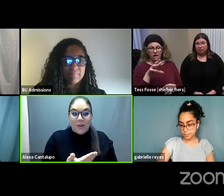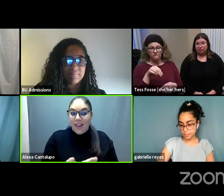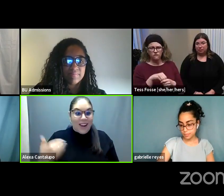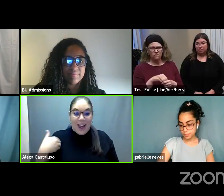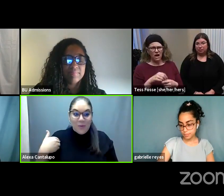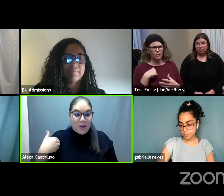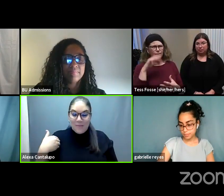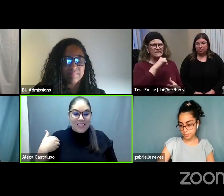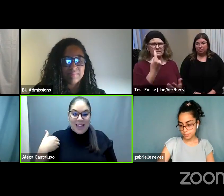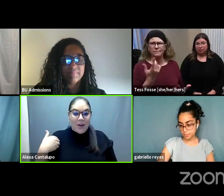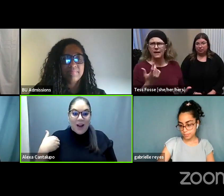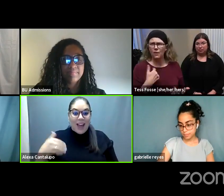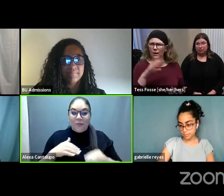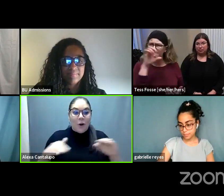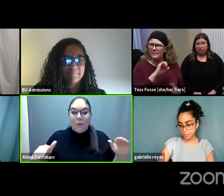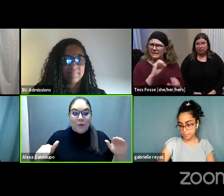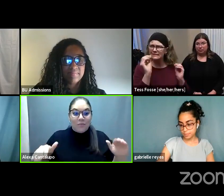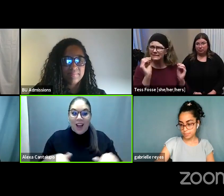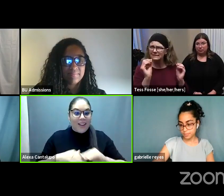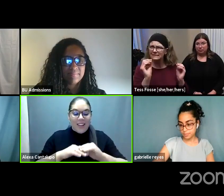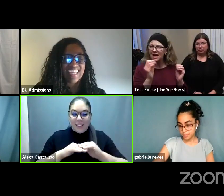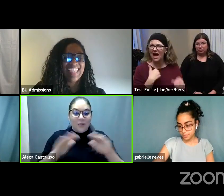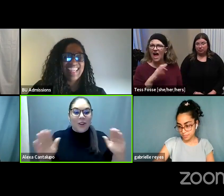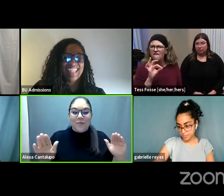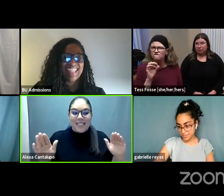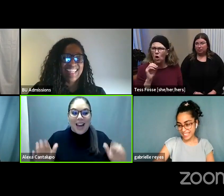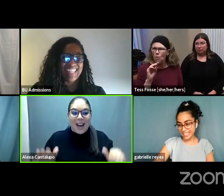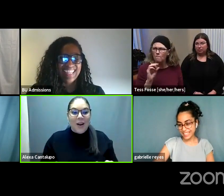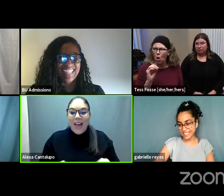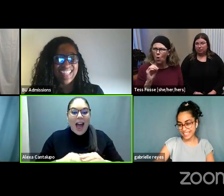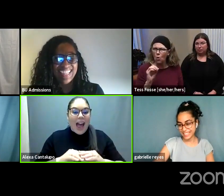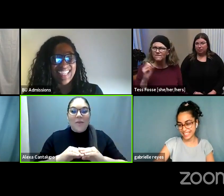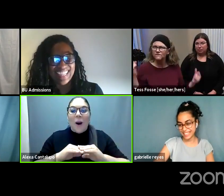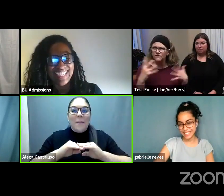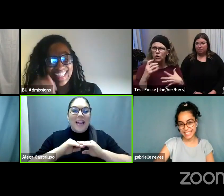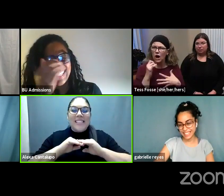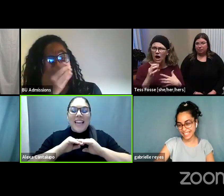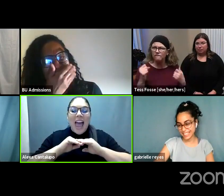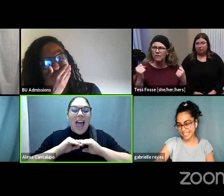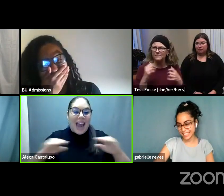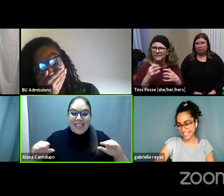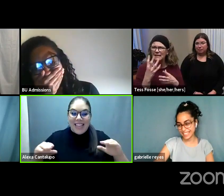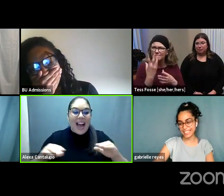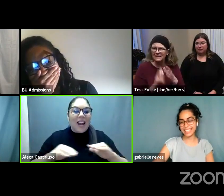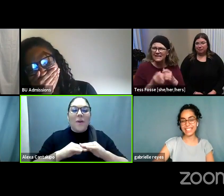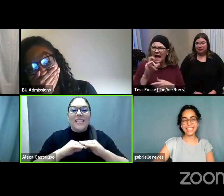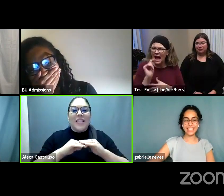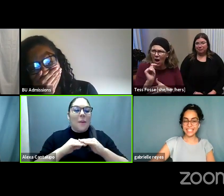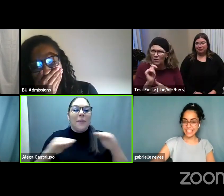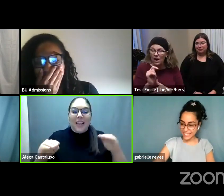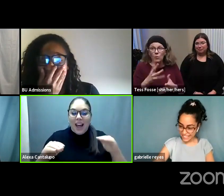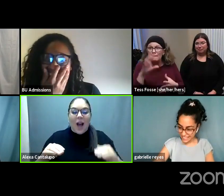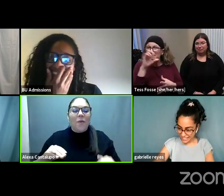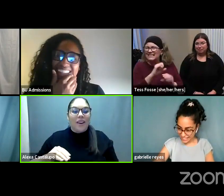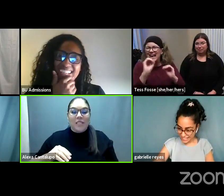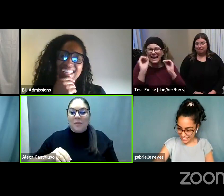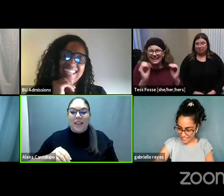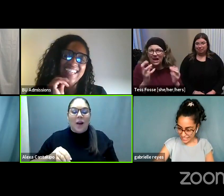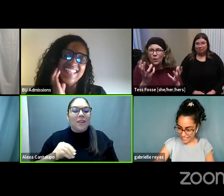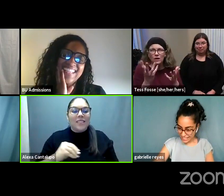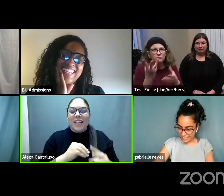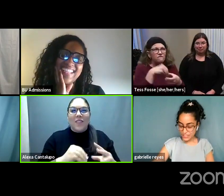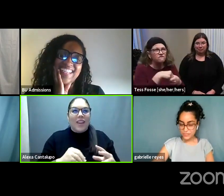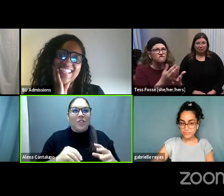missing out, and I didn't want to miss out. I had FOMO. I had the fear of missing out. I didn't want to miss anything. I didn't want to skip a beat. I wanted